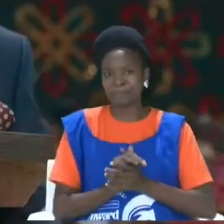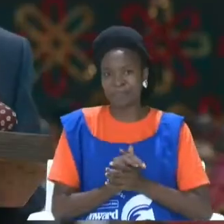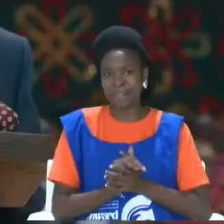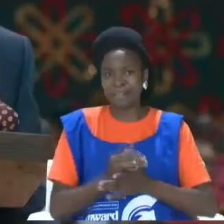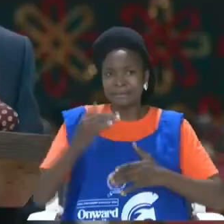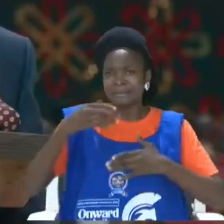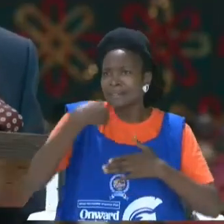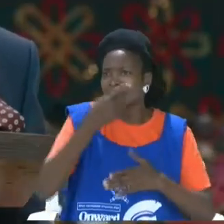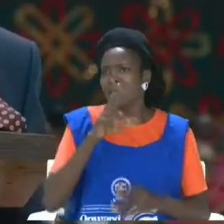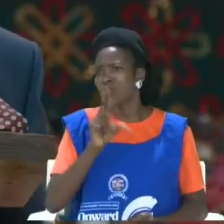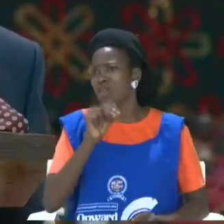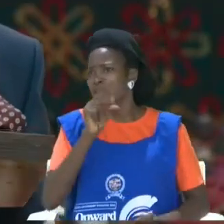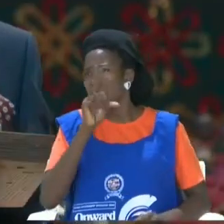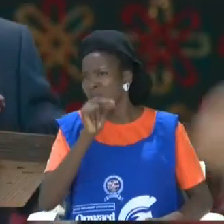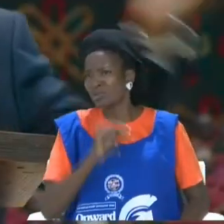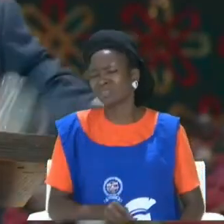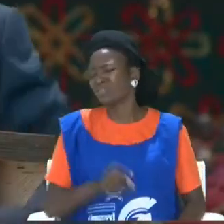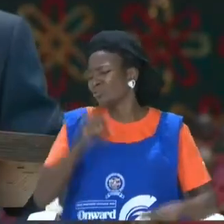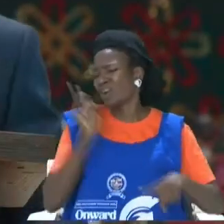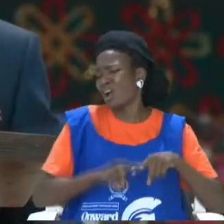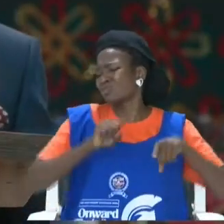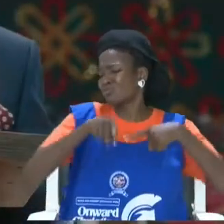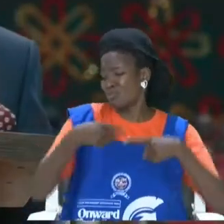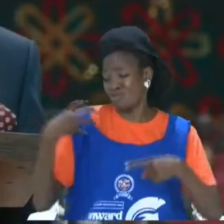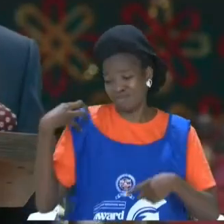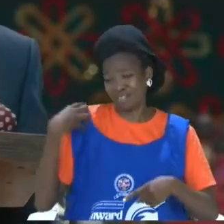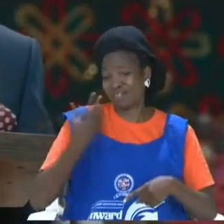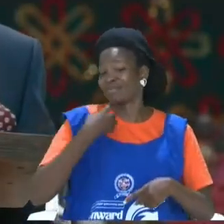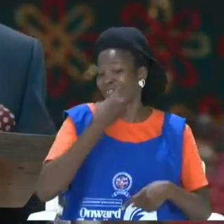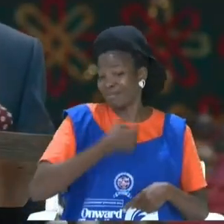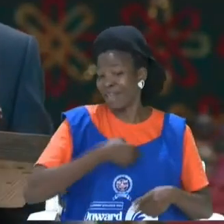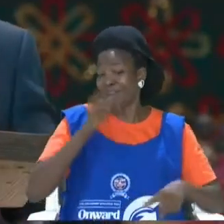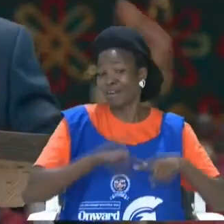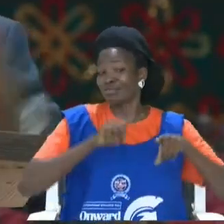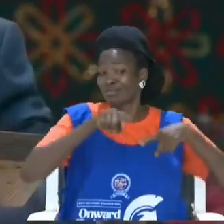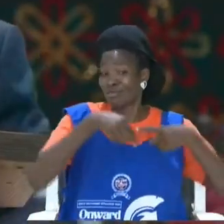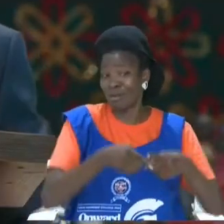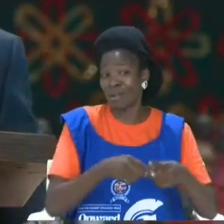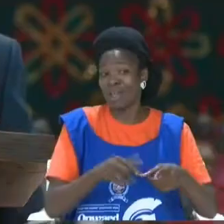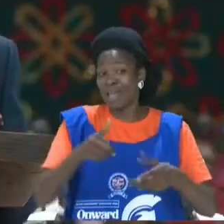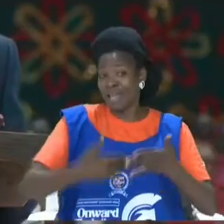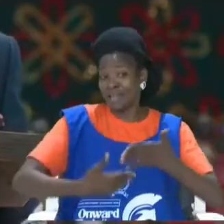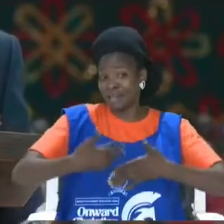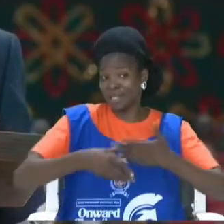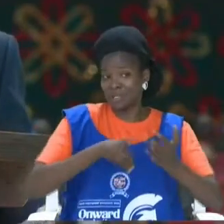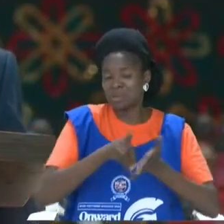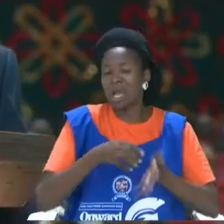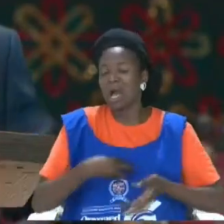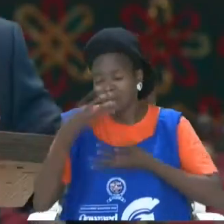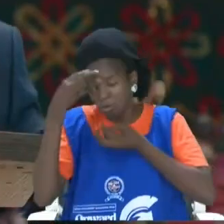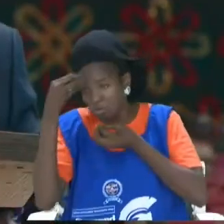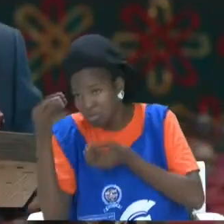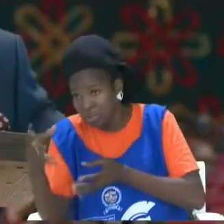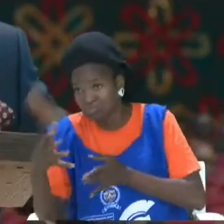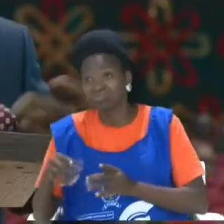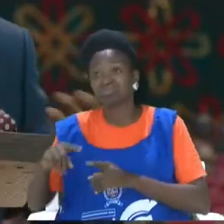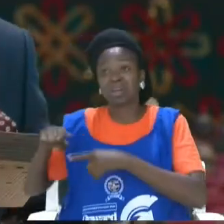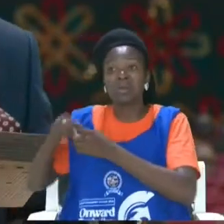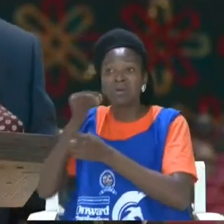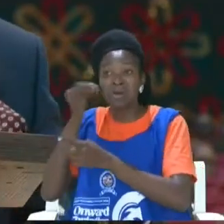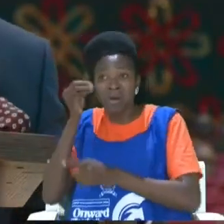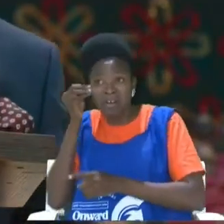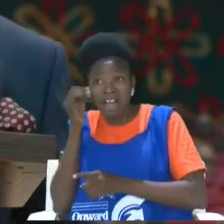said, no, you can't go this week. Come the week after. I obeyed their instruction. And again, I